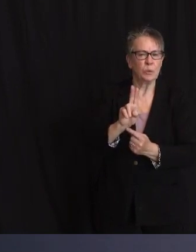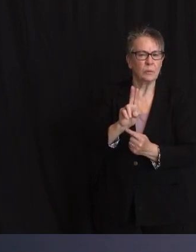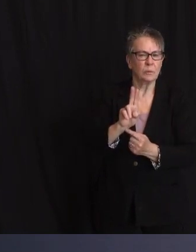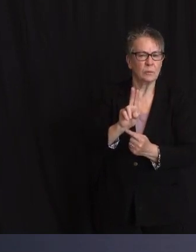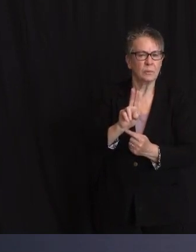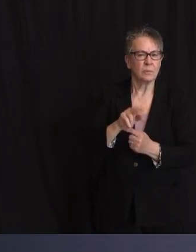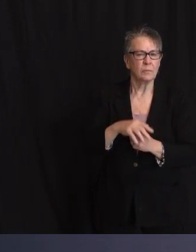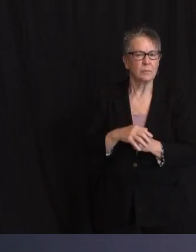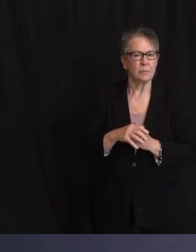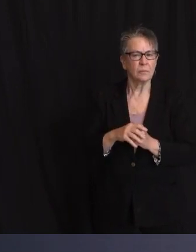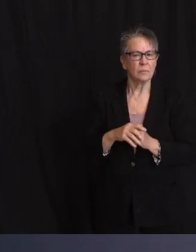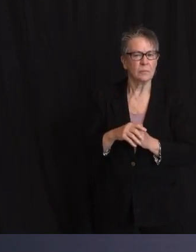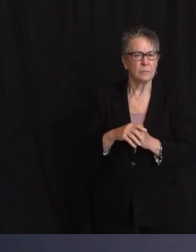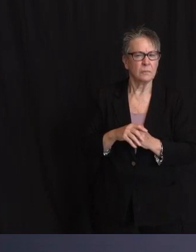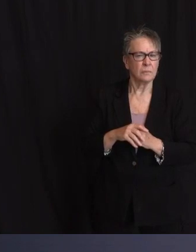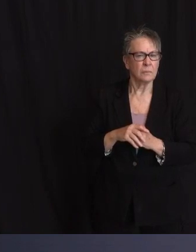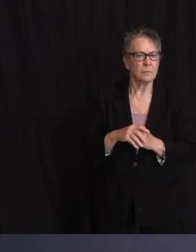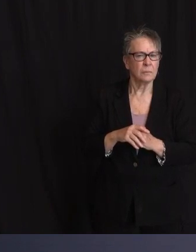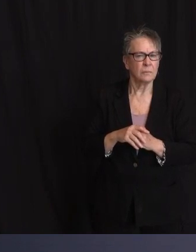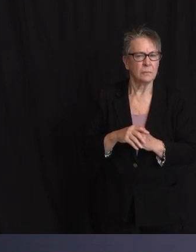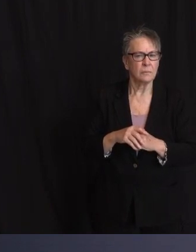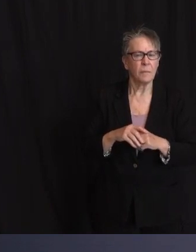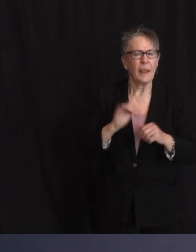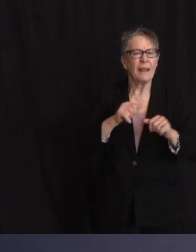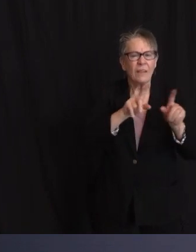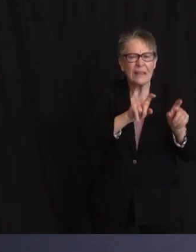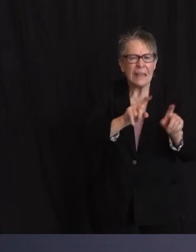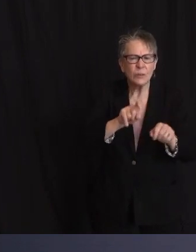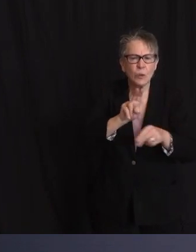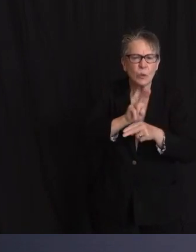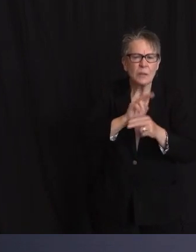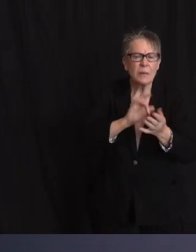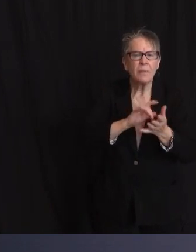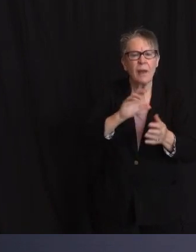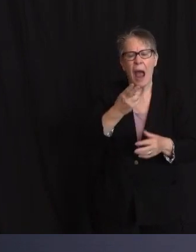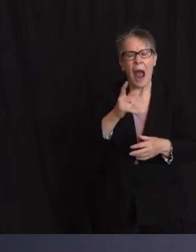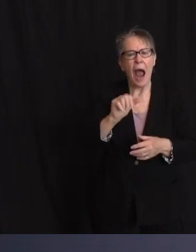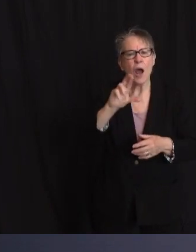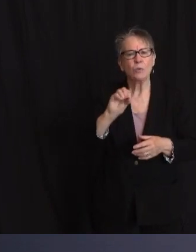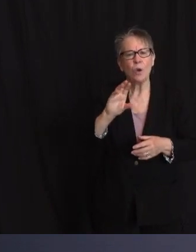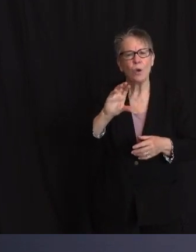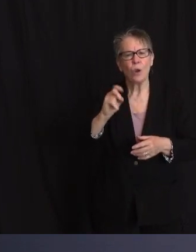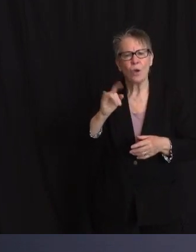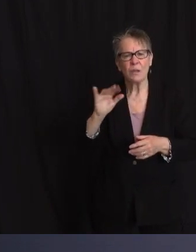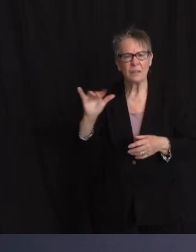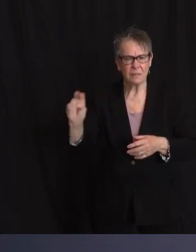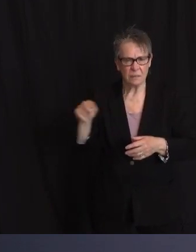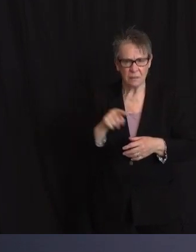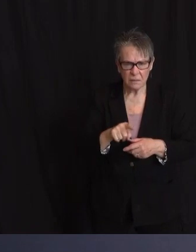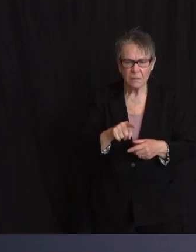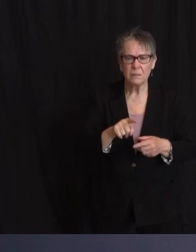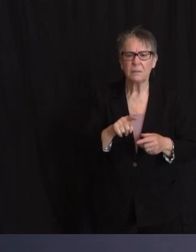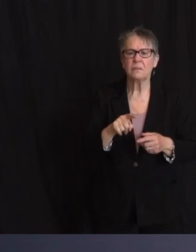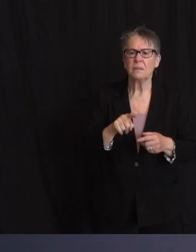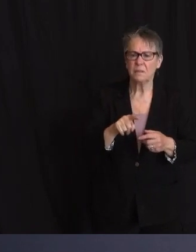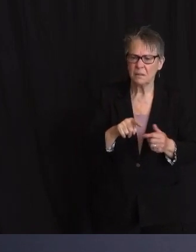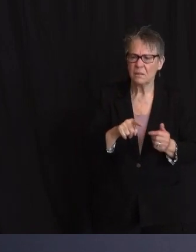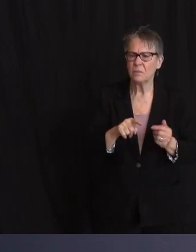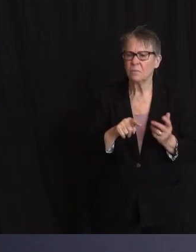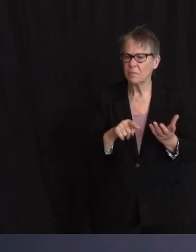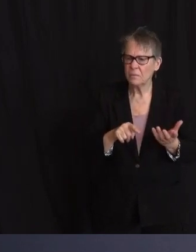of hydroxychloroquine, to look at plasma infusions, and to look at